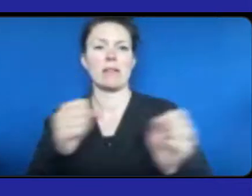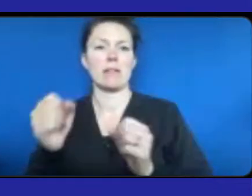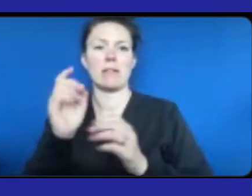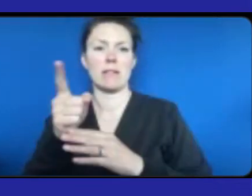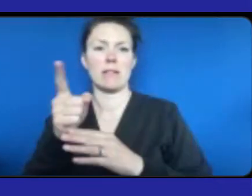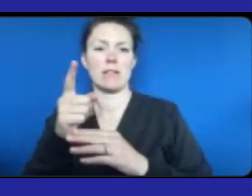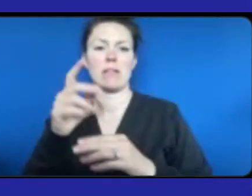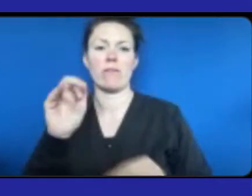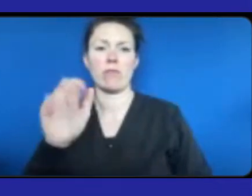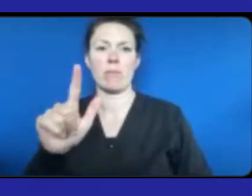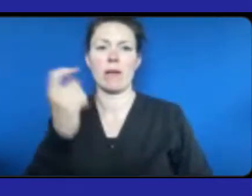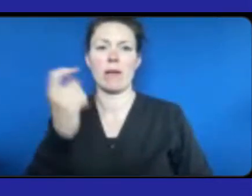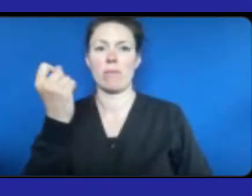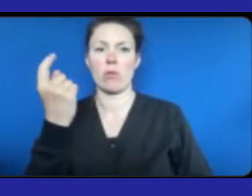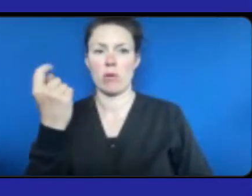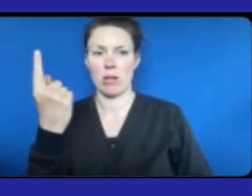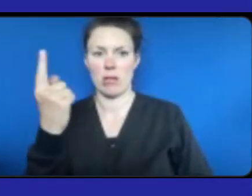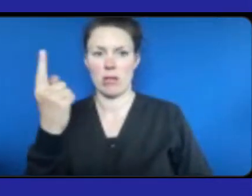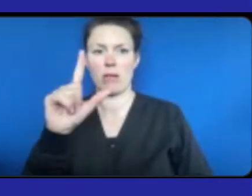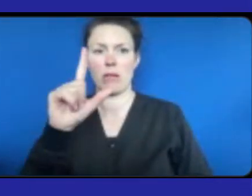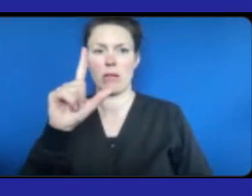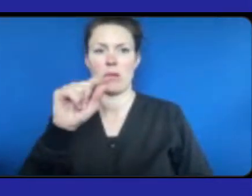meeting held on April 11th,